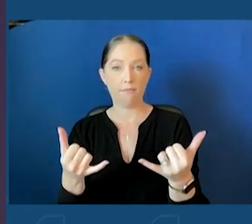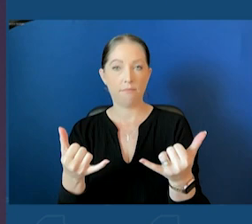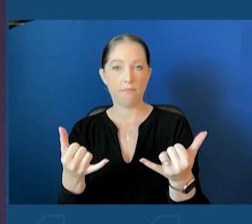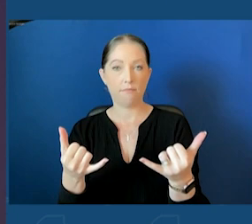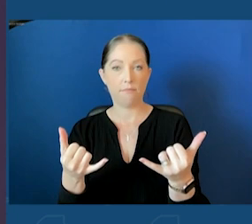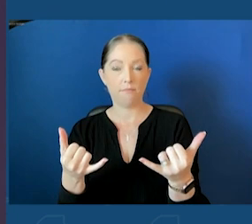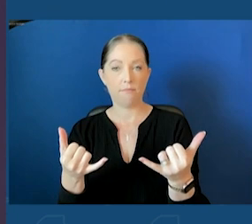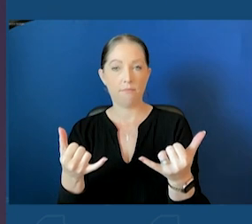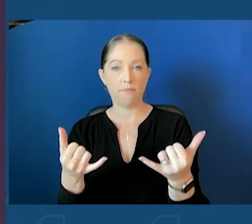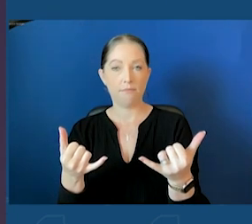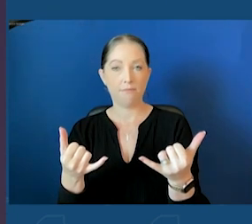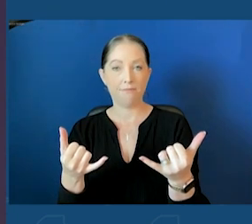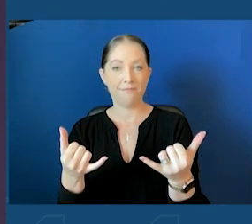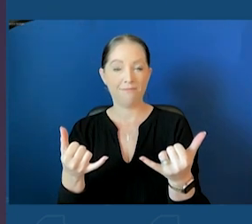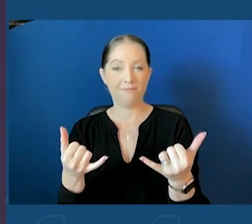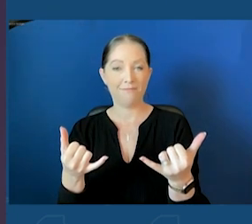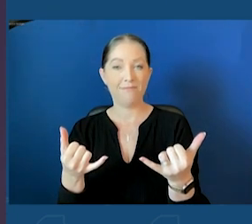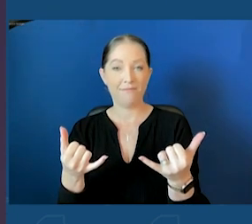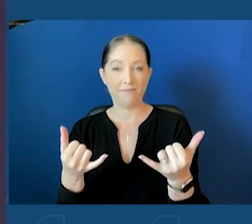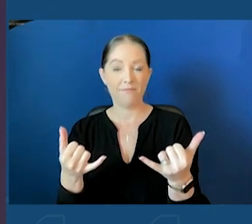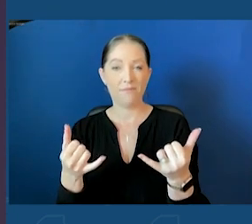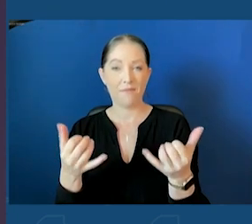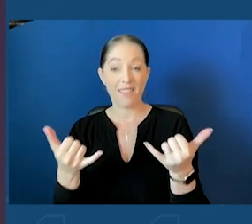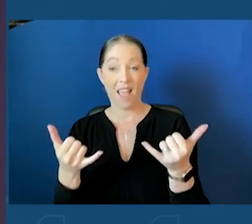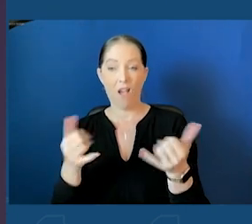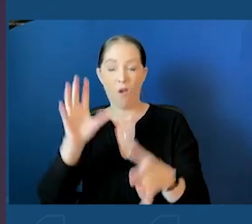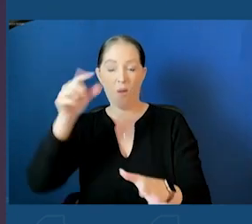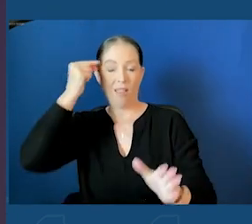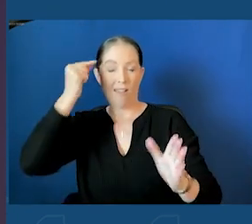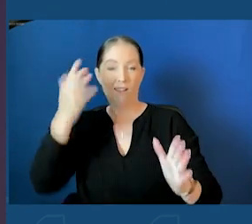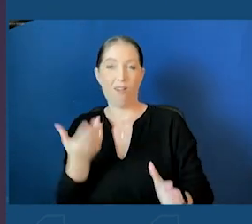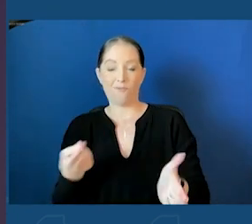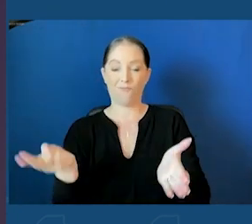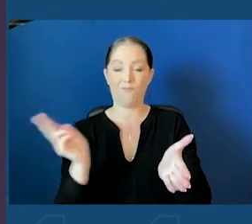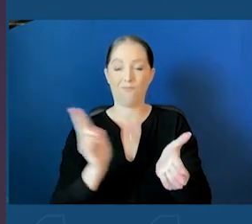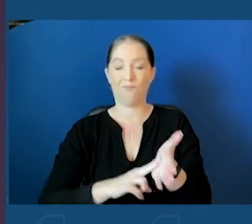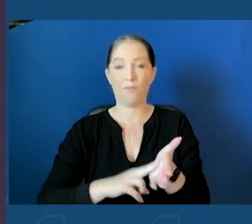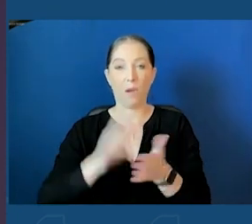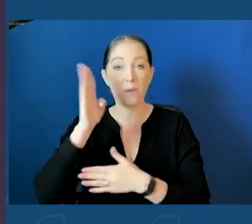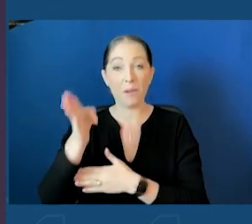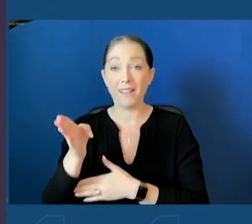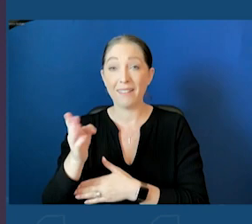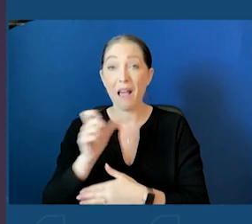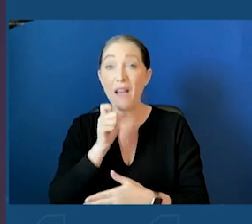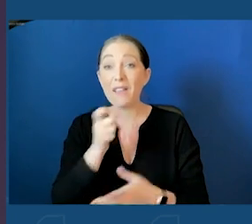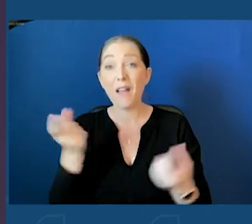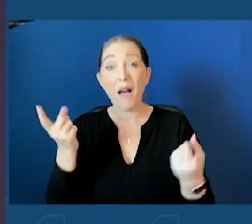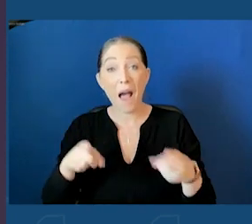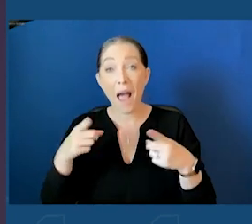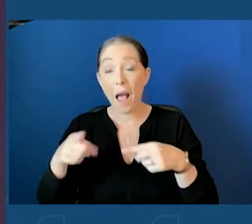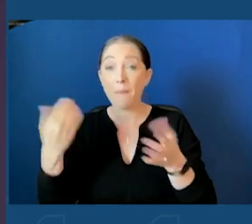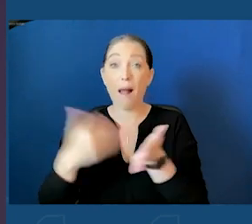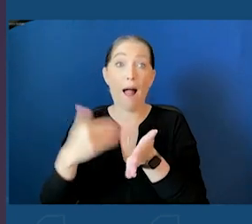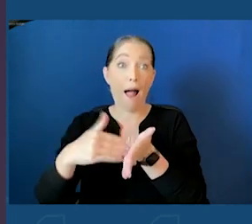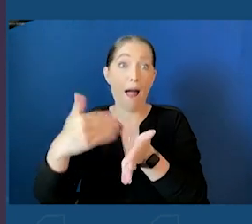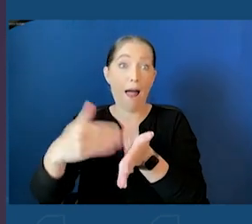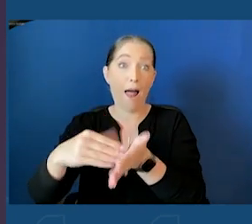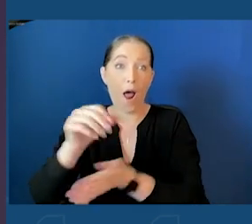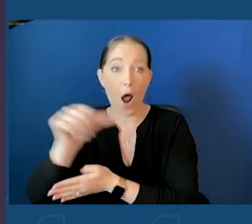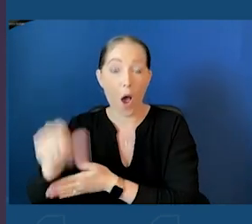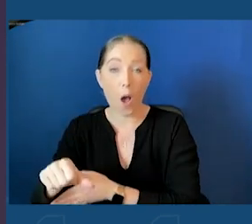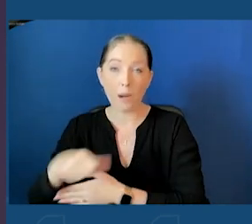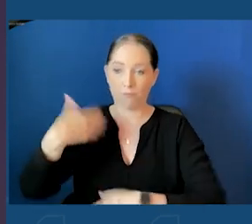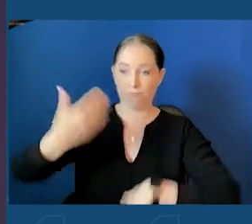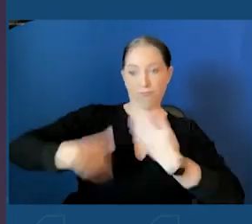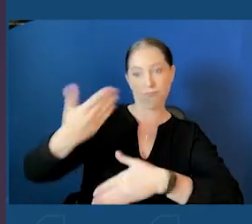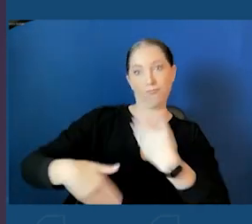the culmination with the governor's signature. This doesn't happen very often in Albany, where things move and we get it